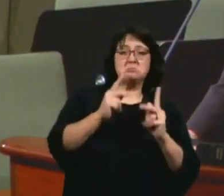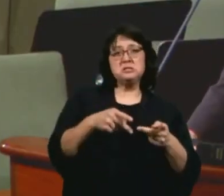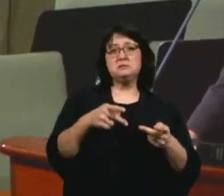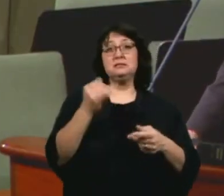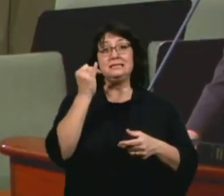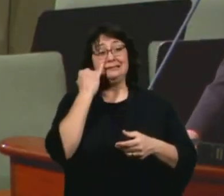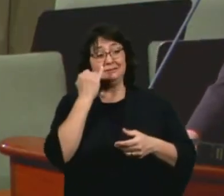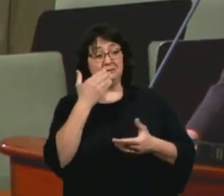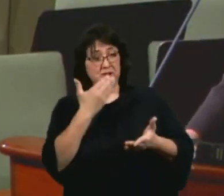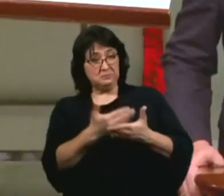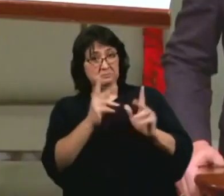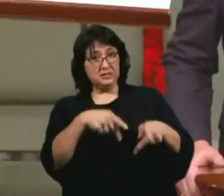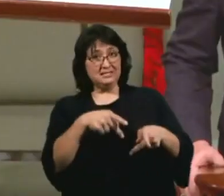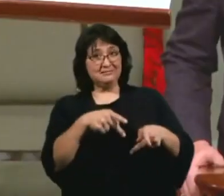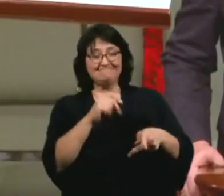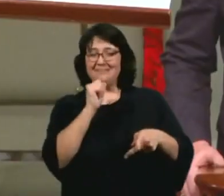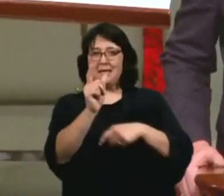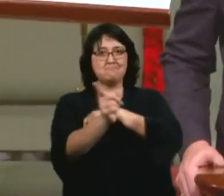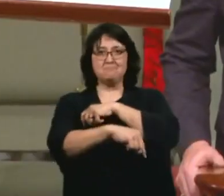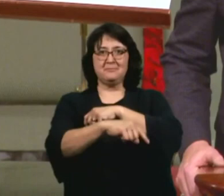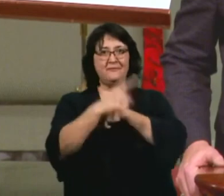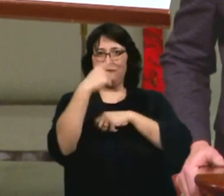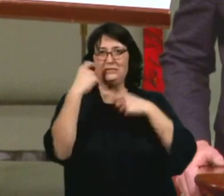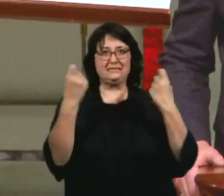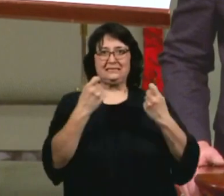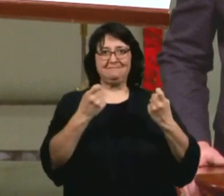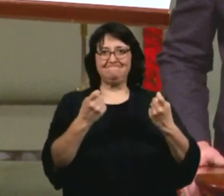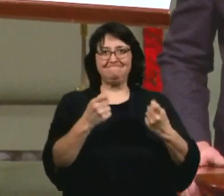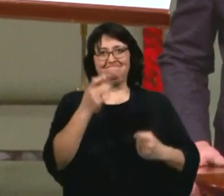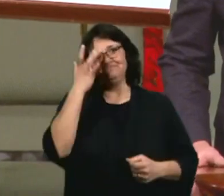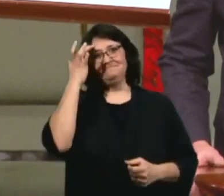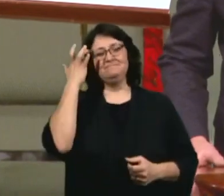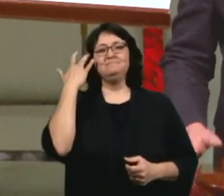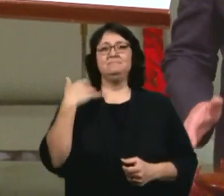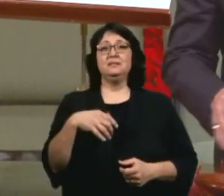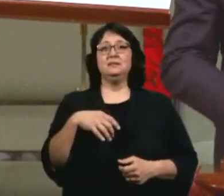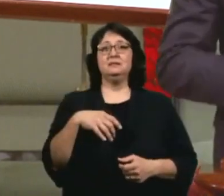Being a good person is not the payment of sin.